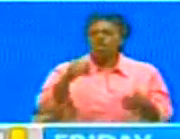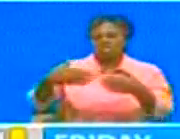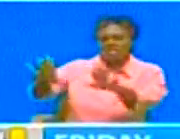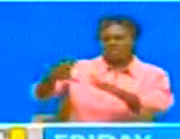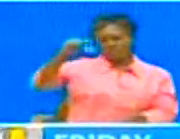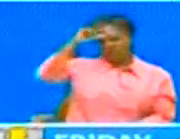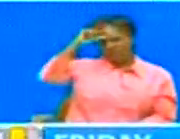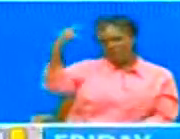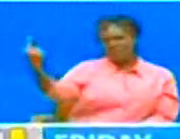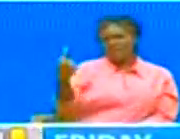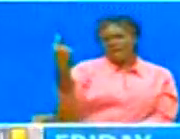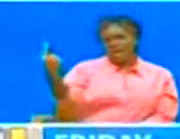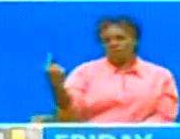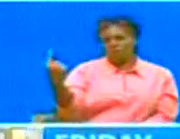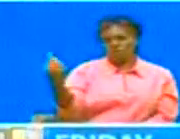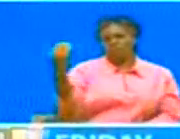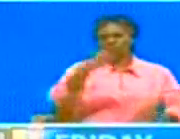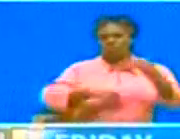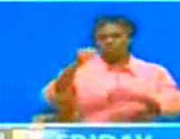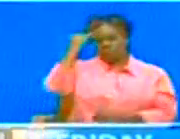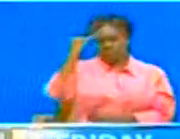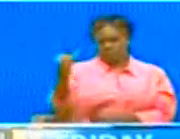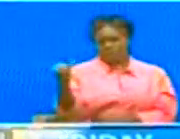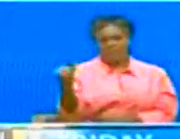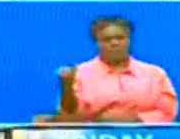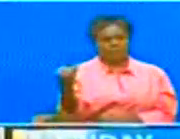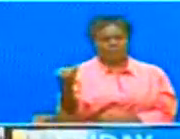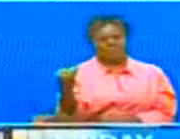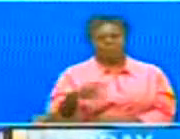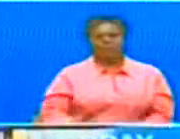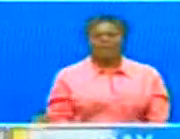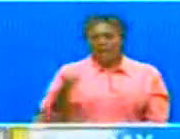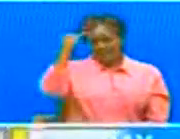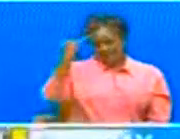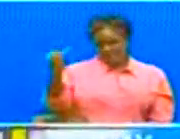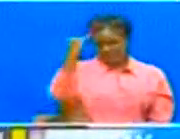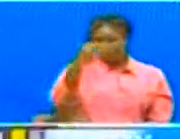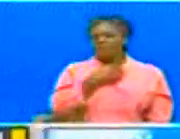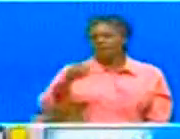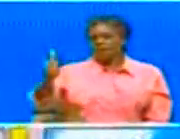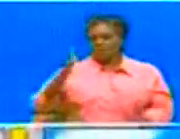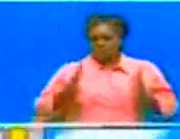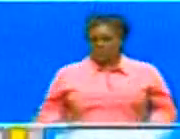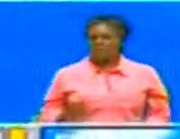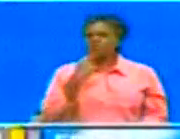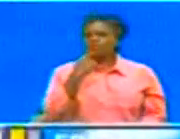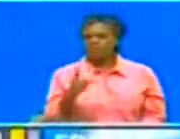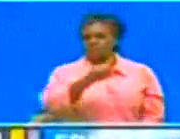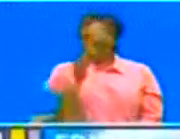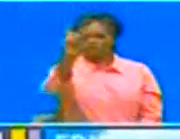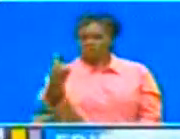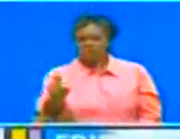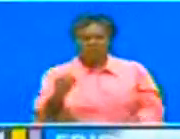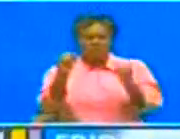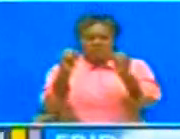government only to mm-hmm. contribute to the ideas. I like that you're right? mentioning ideas, and someone had tweeted and asking that